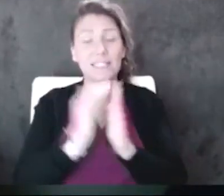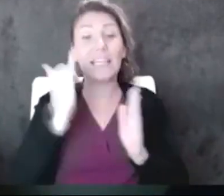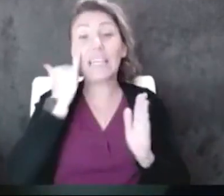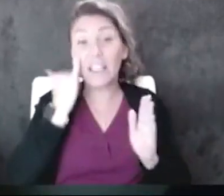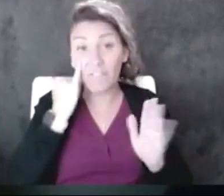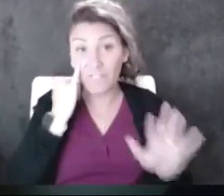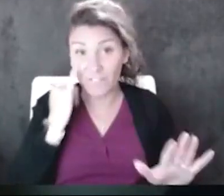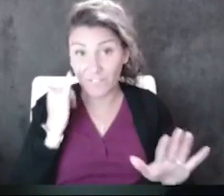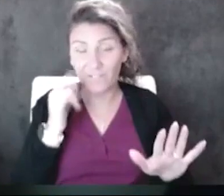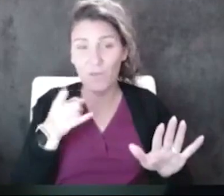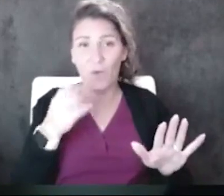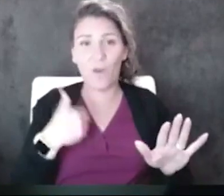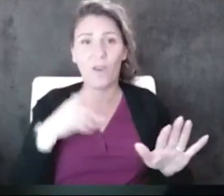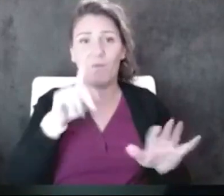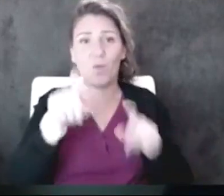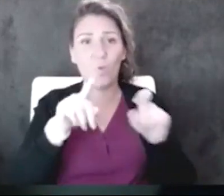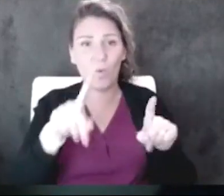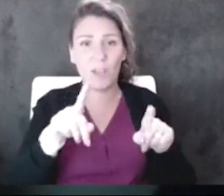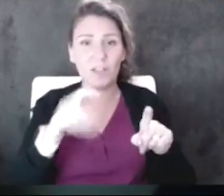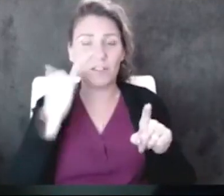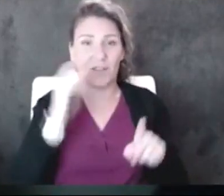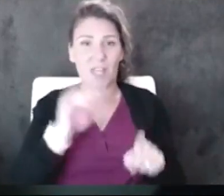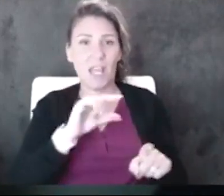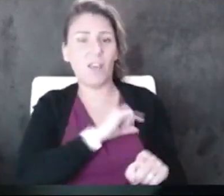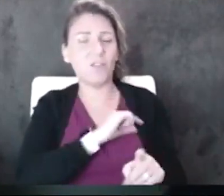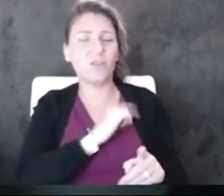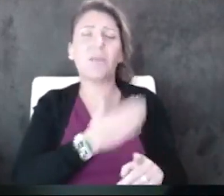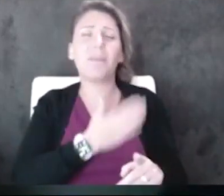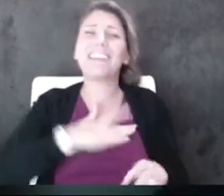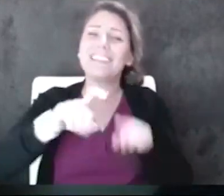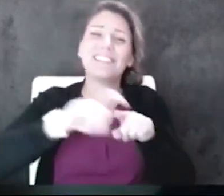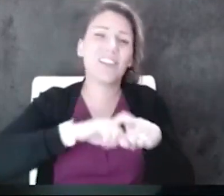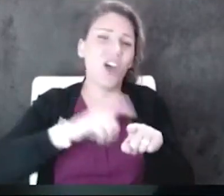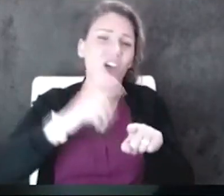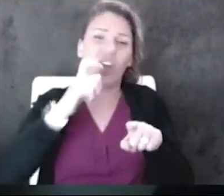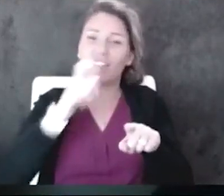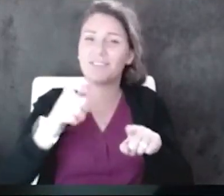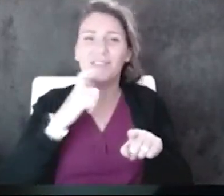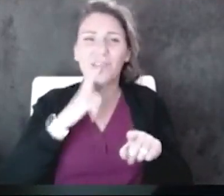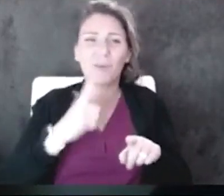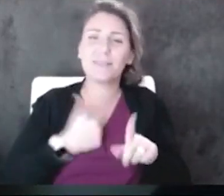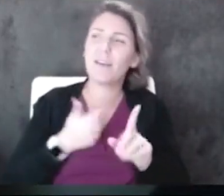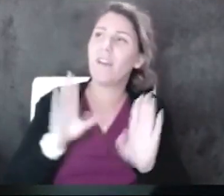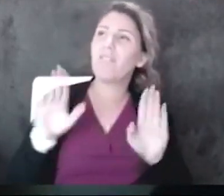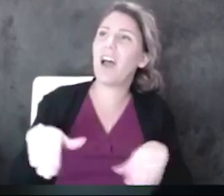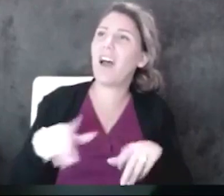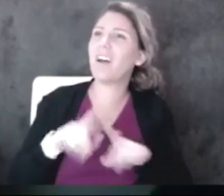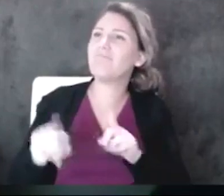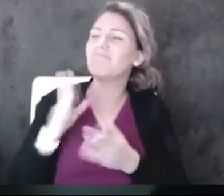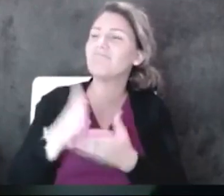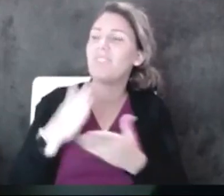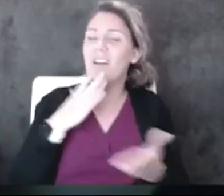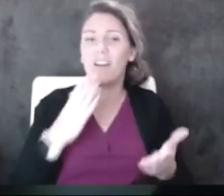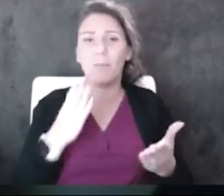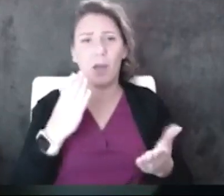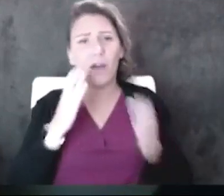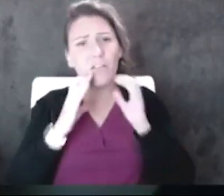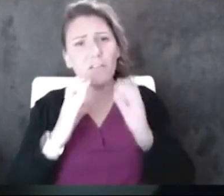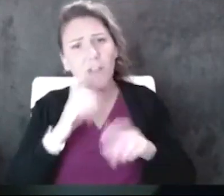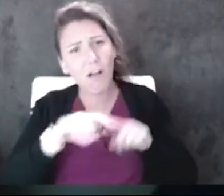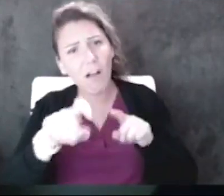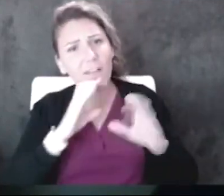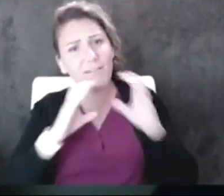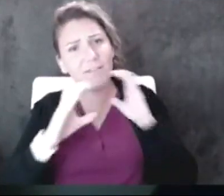have questions about whether or not you're even eligible, please give us a call. Don't self-defer. Give us a call. Let us have a conversation with you about it, and